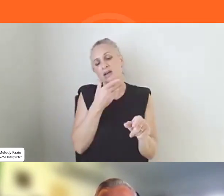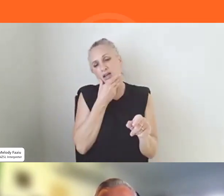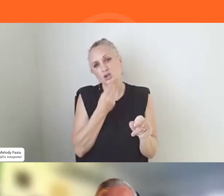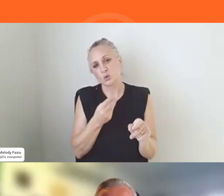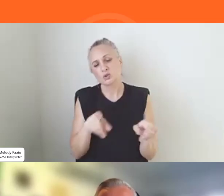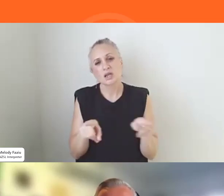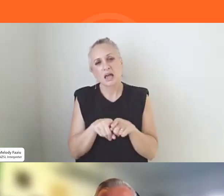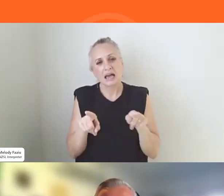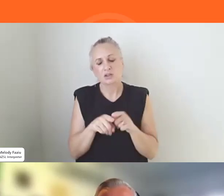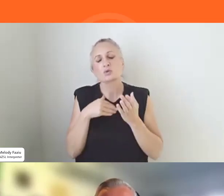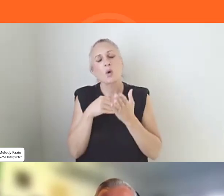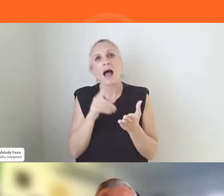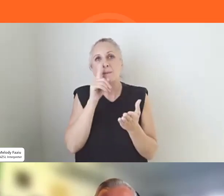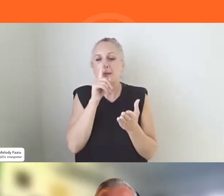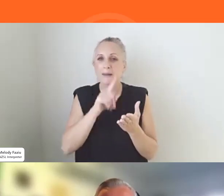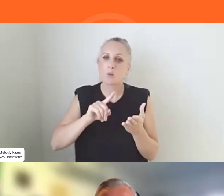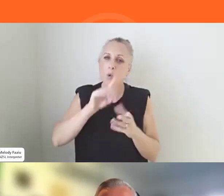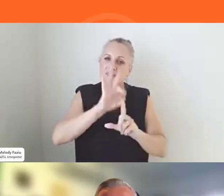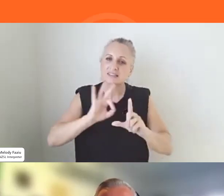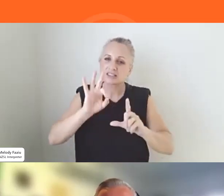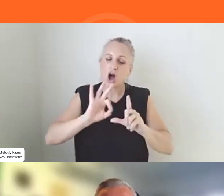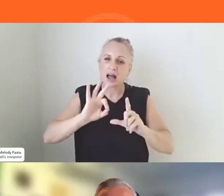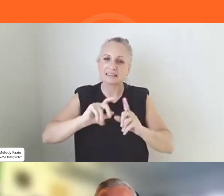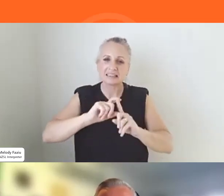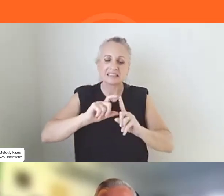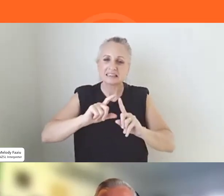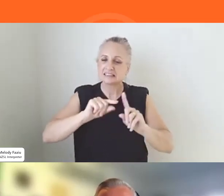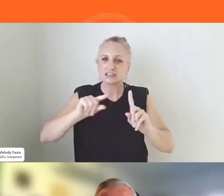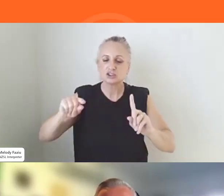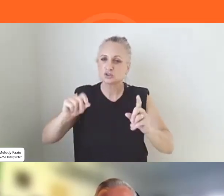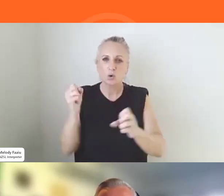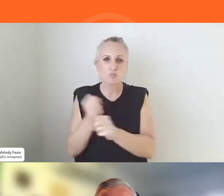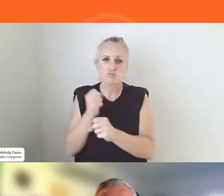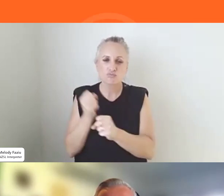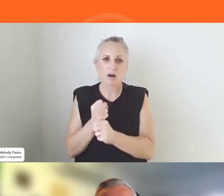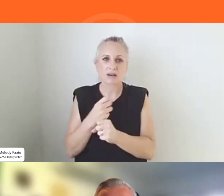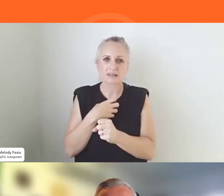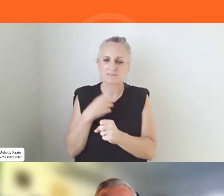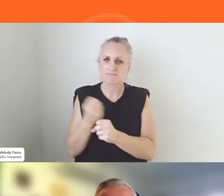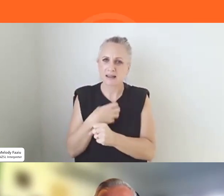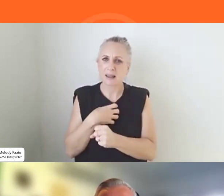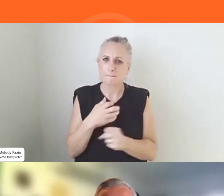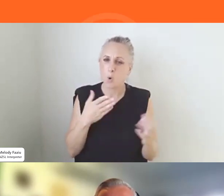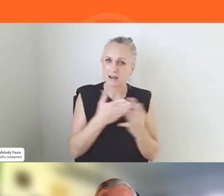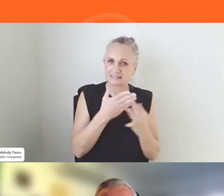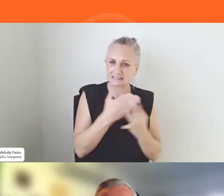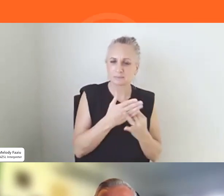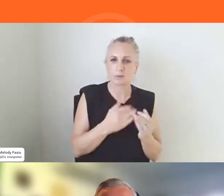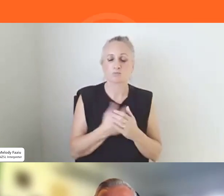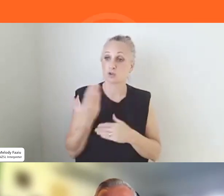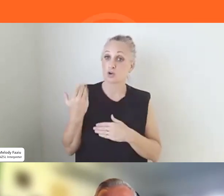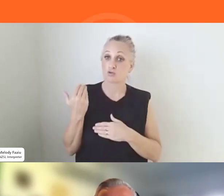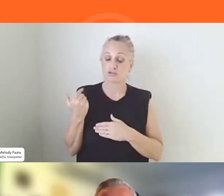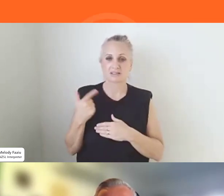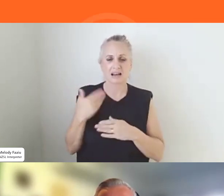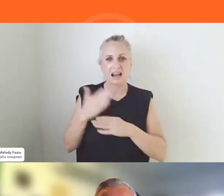products understand why something isn't accessible and how to make it more accessible. Until recently, I've worked mainly in